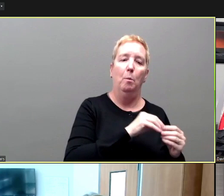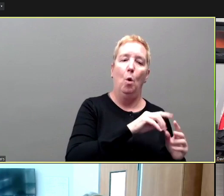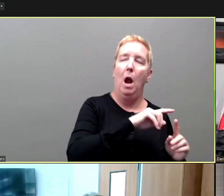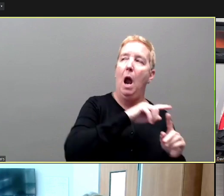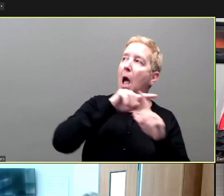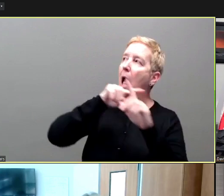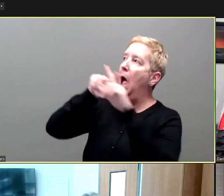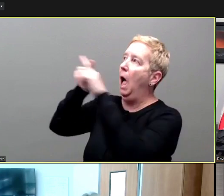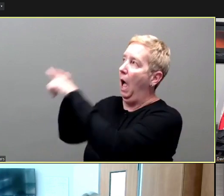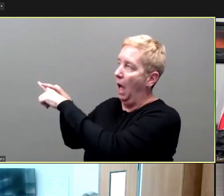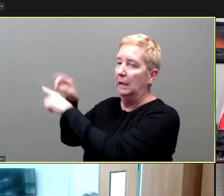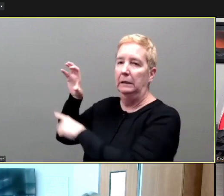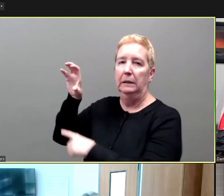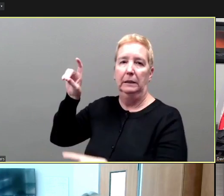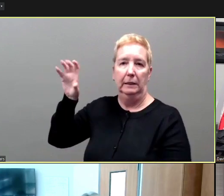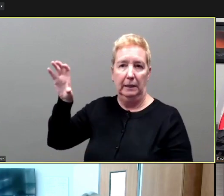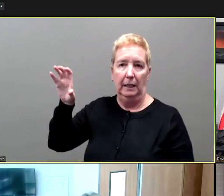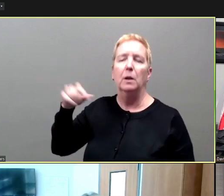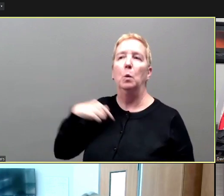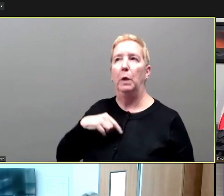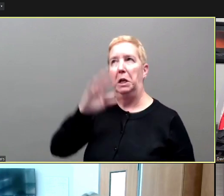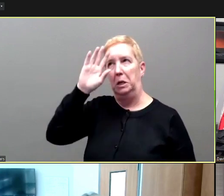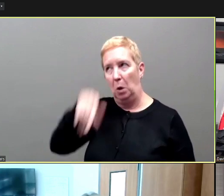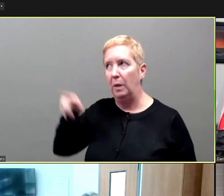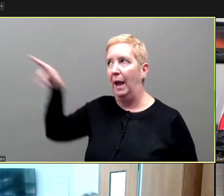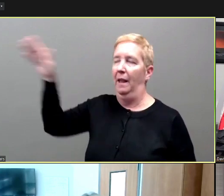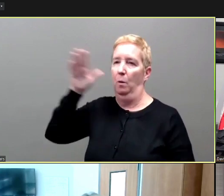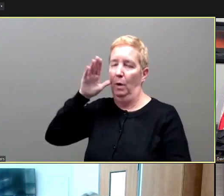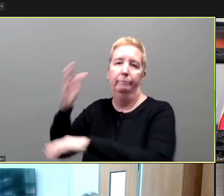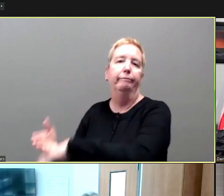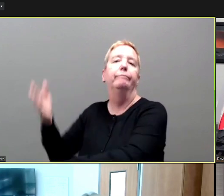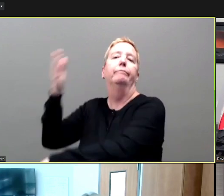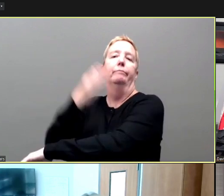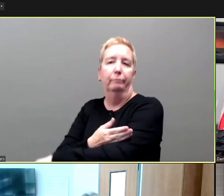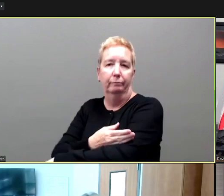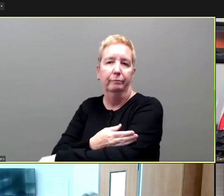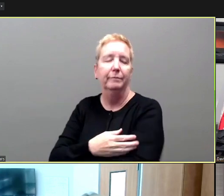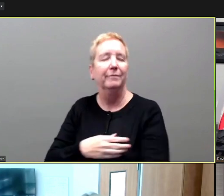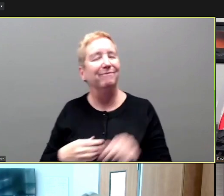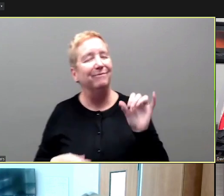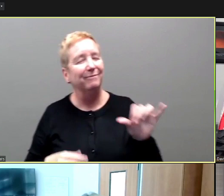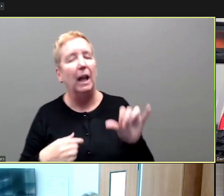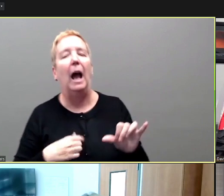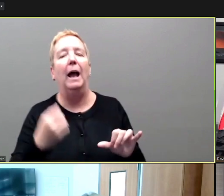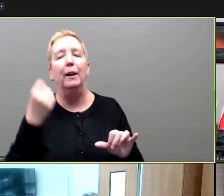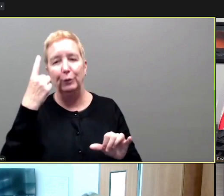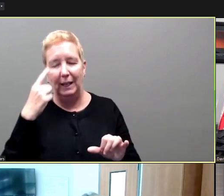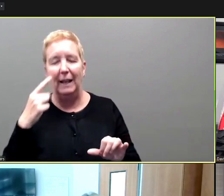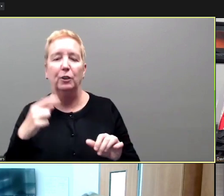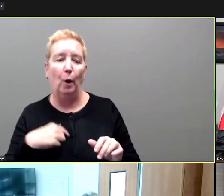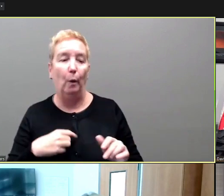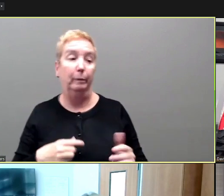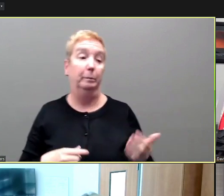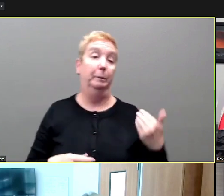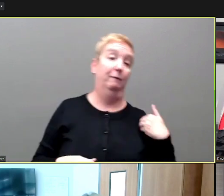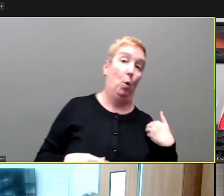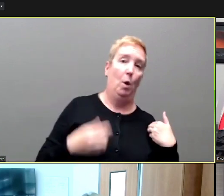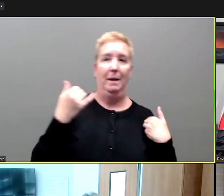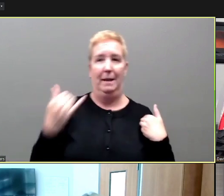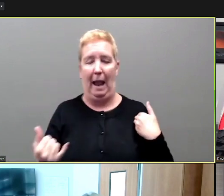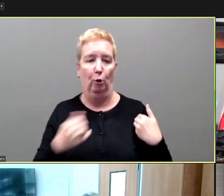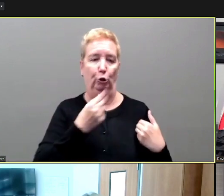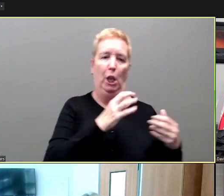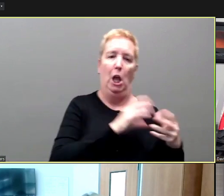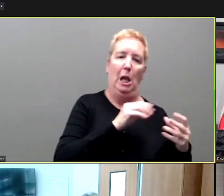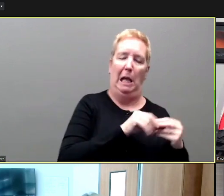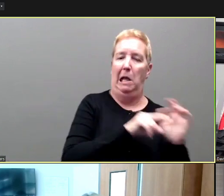really doing, which is making it more user-friendly. I see what you're saying about the 2 points in time. That makes sense. So the question I wanted to ask was last week, the